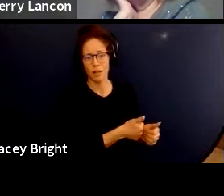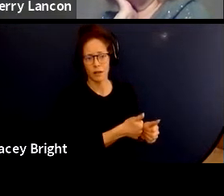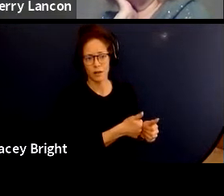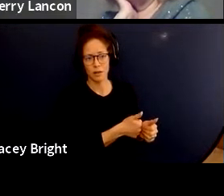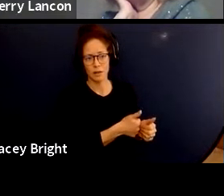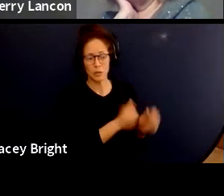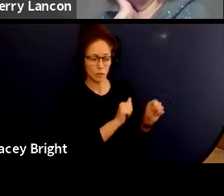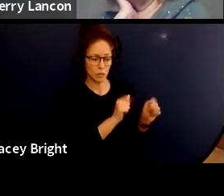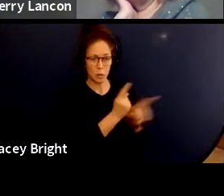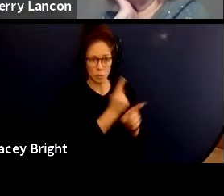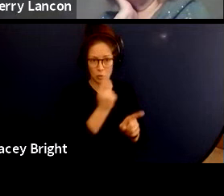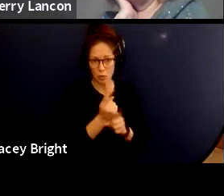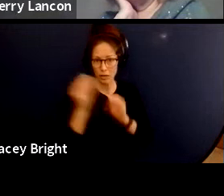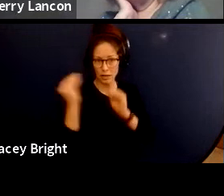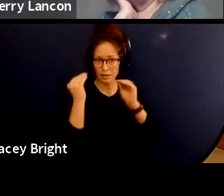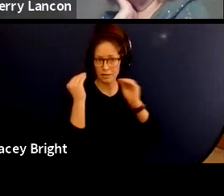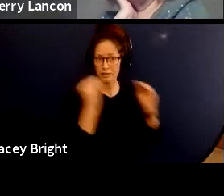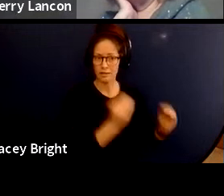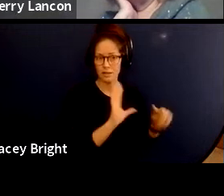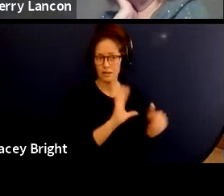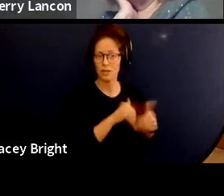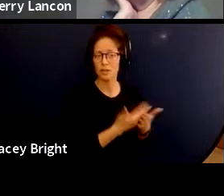properly educate our students.